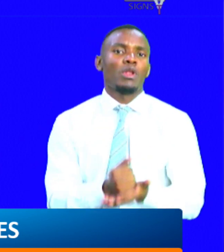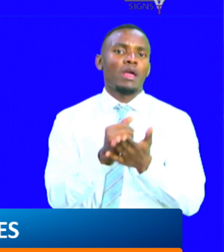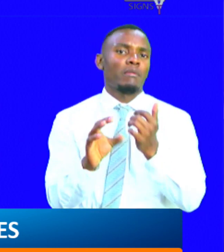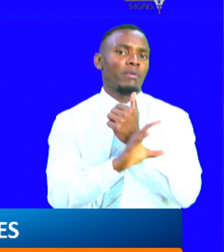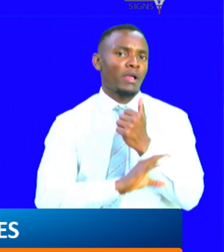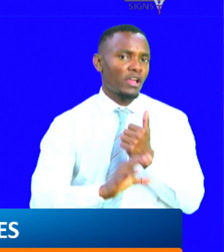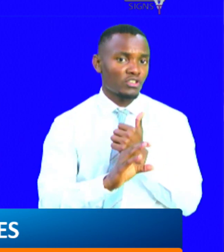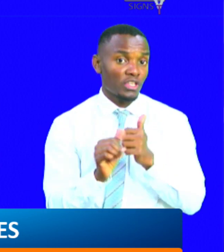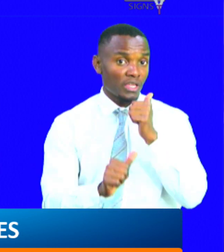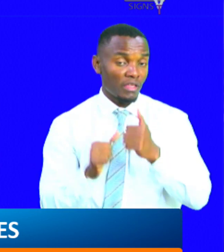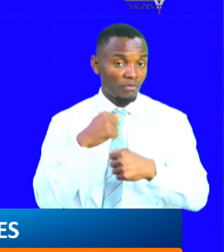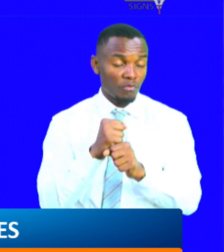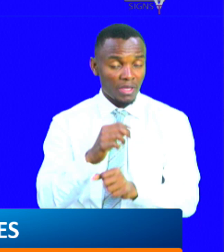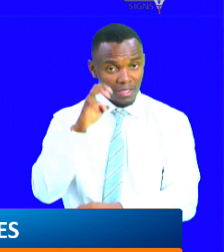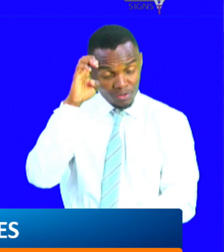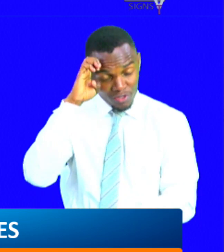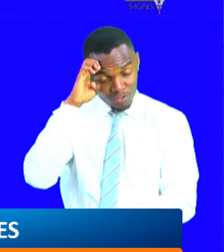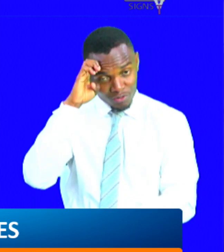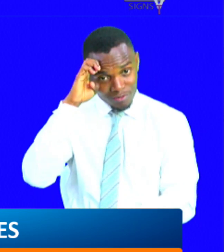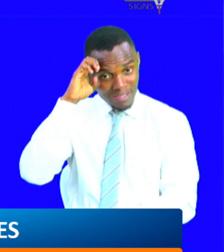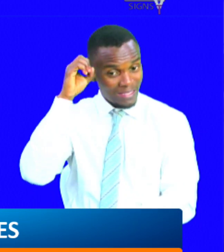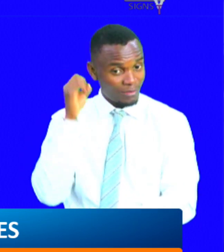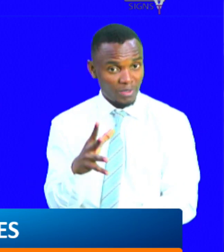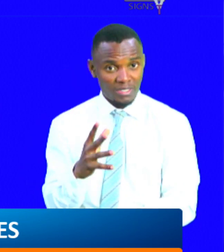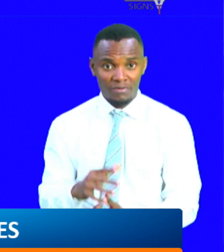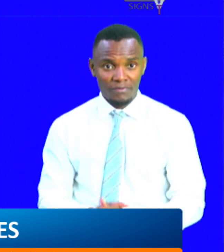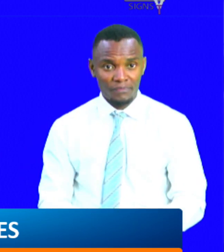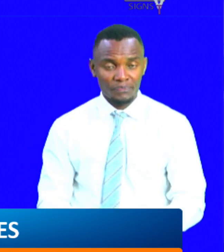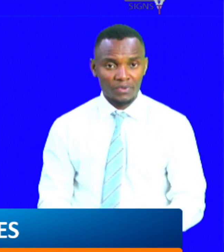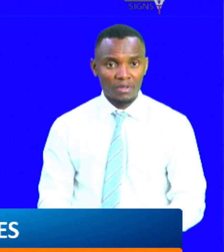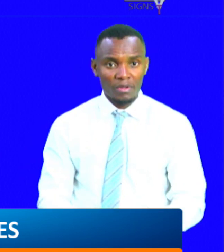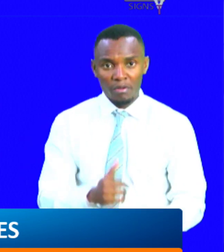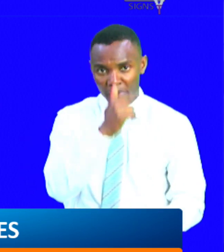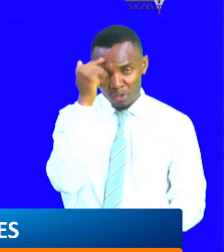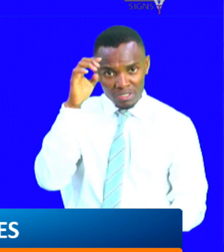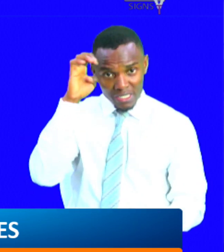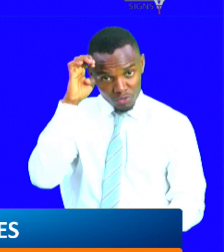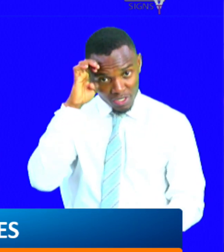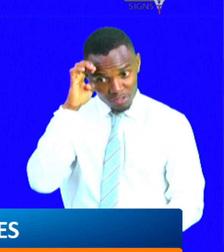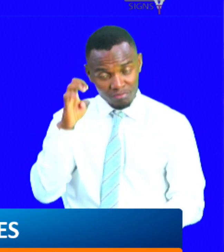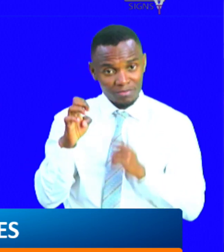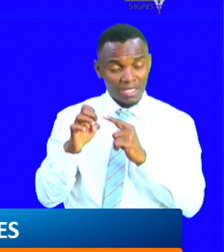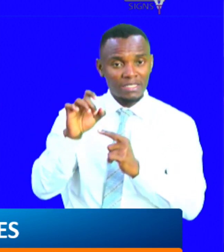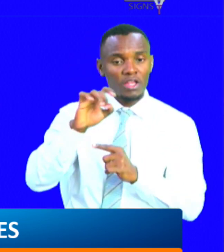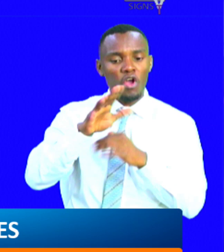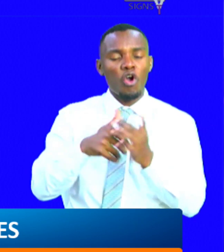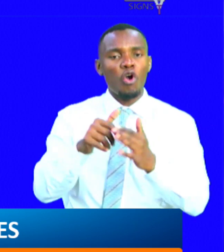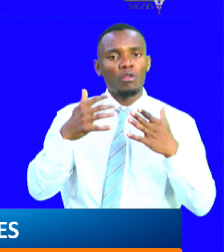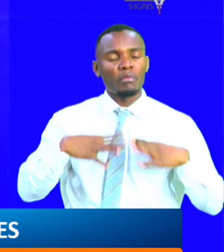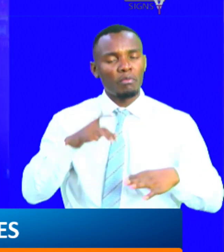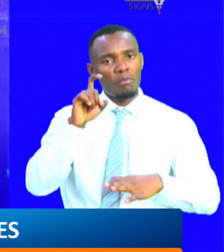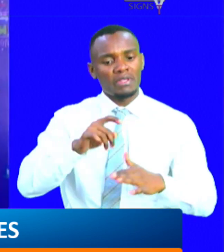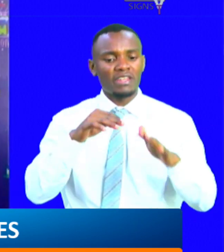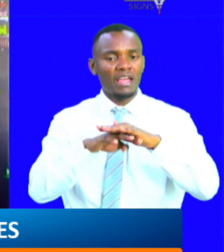you make education unaffordable. The starting point, elimu, lazima kila mtu aweze kwenda shule.